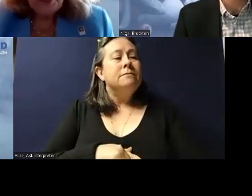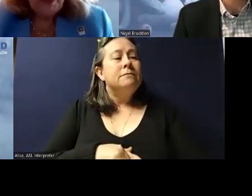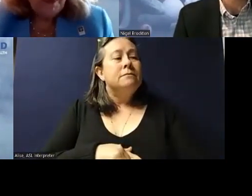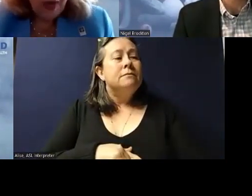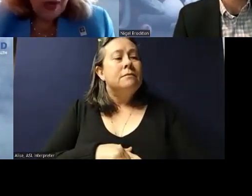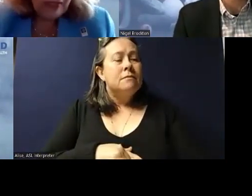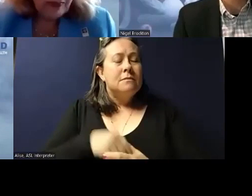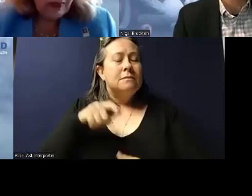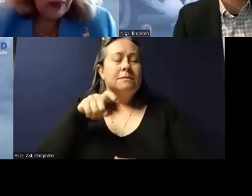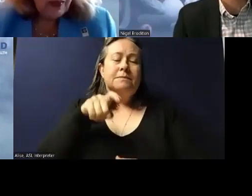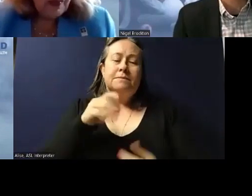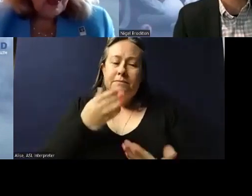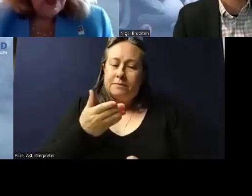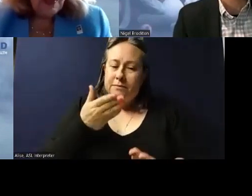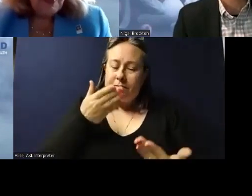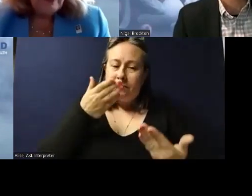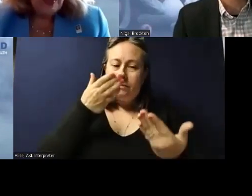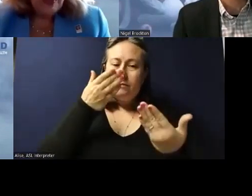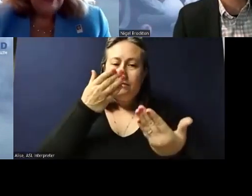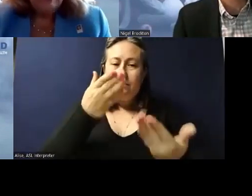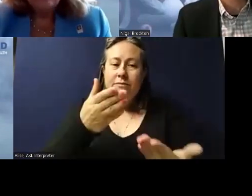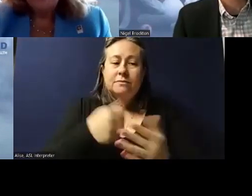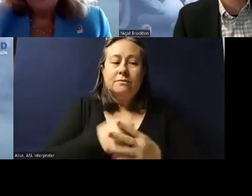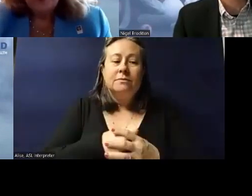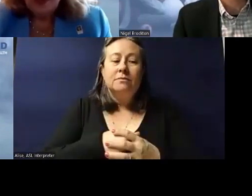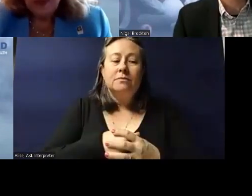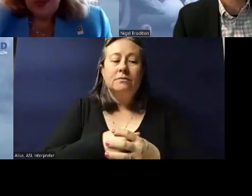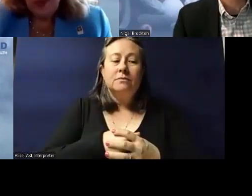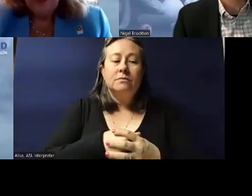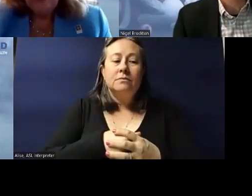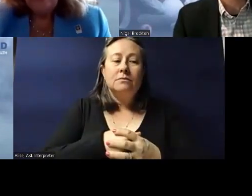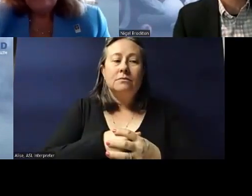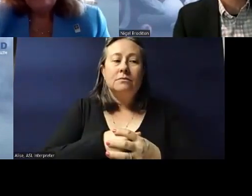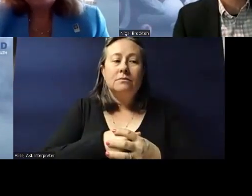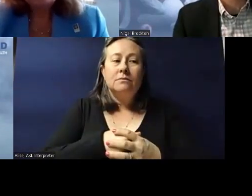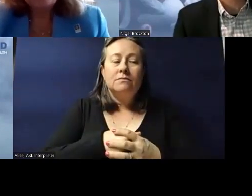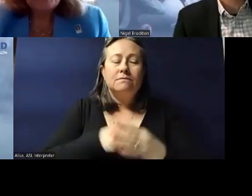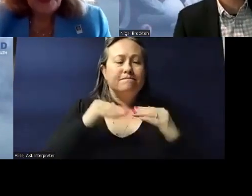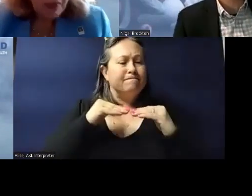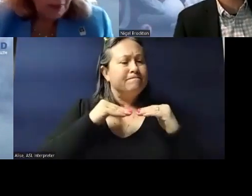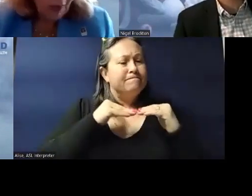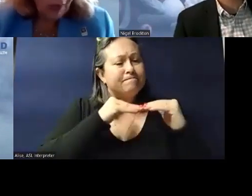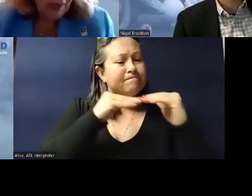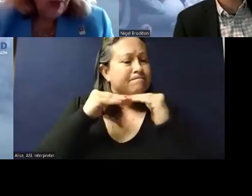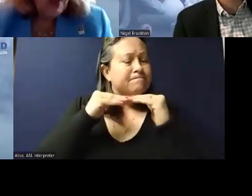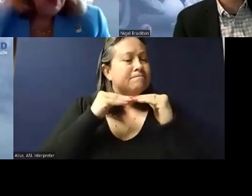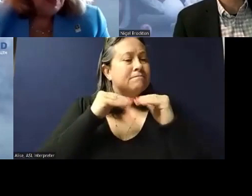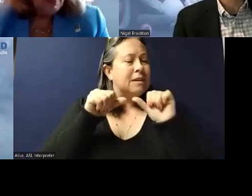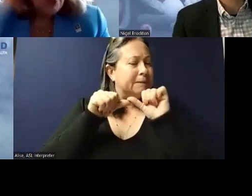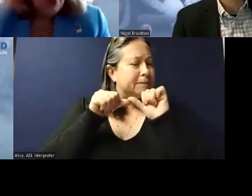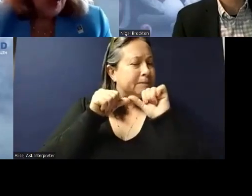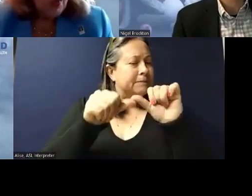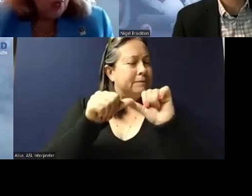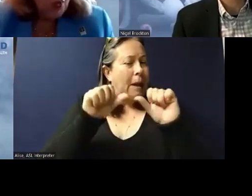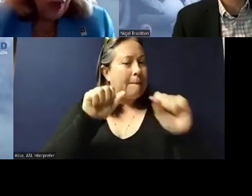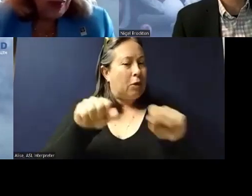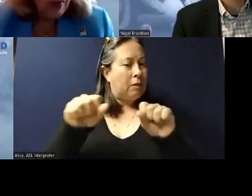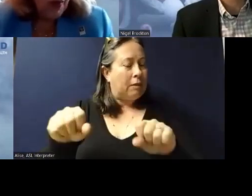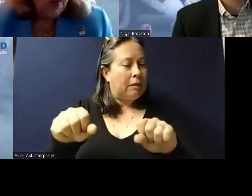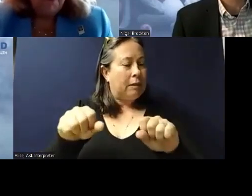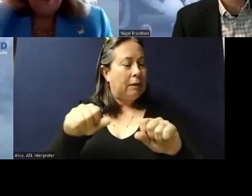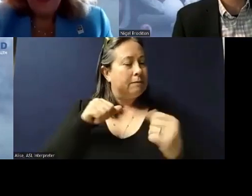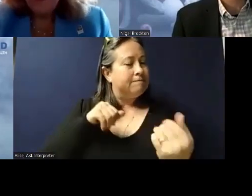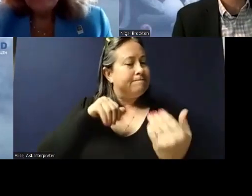must provide an equitable and sustainable